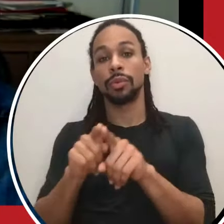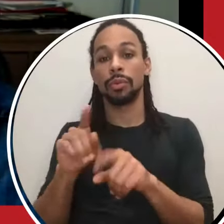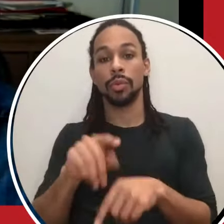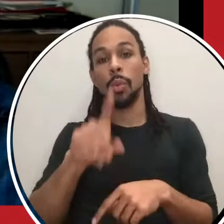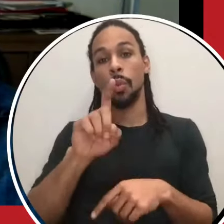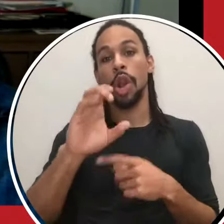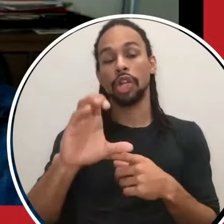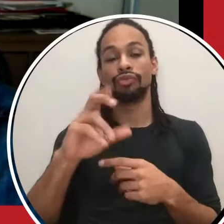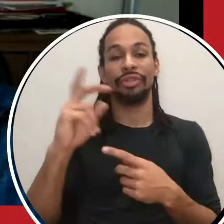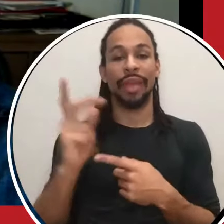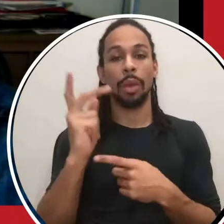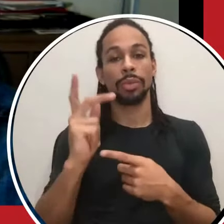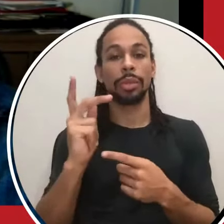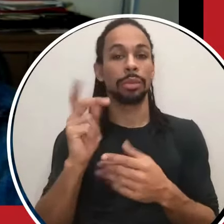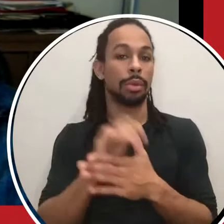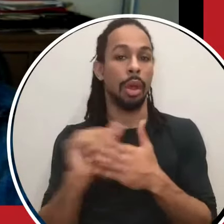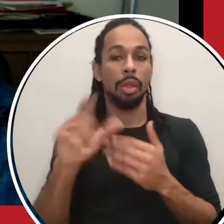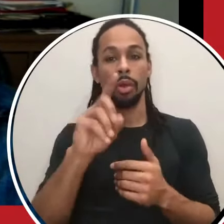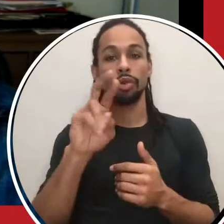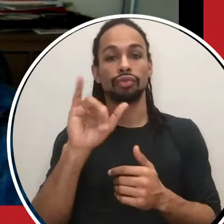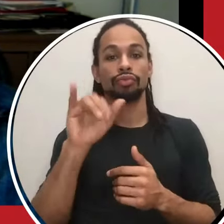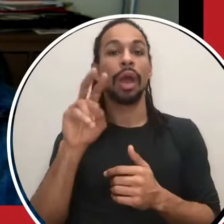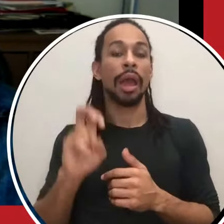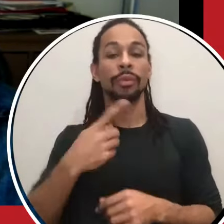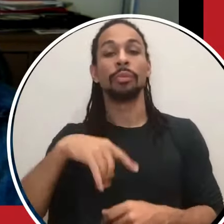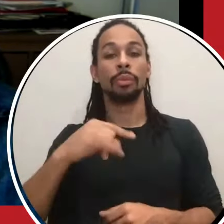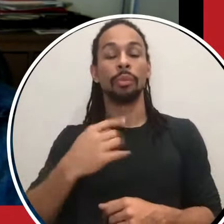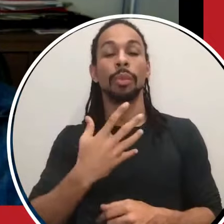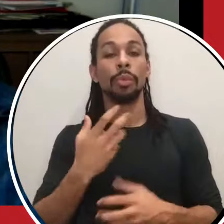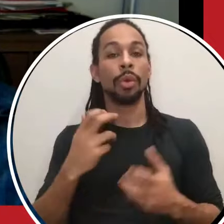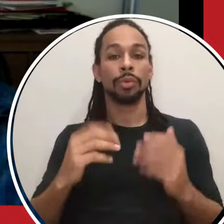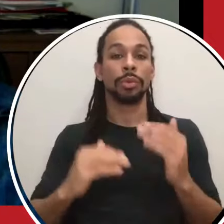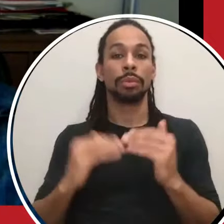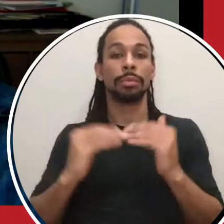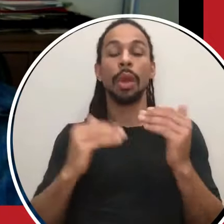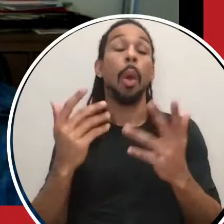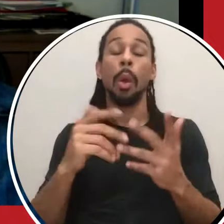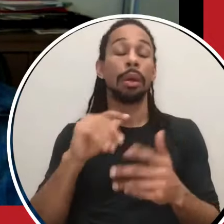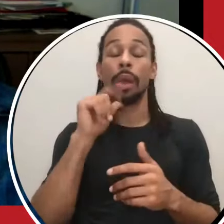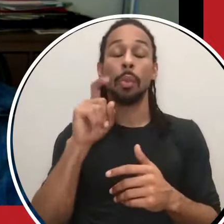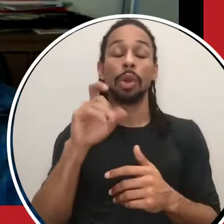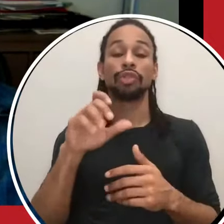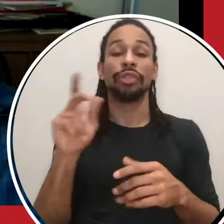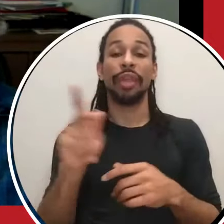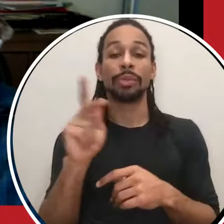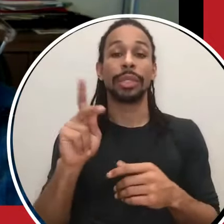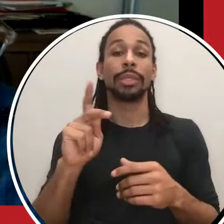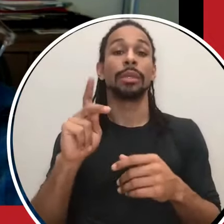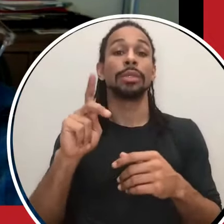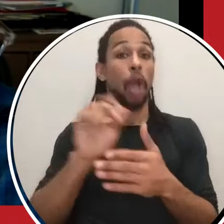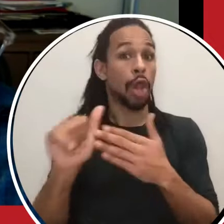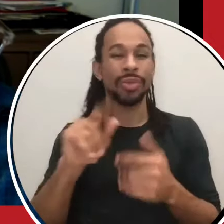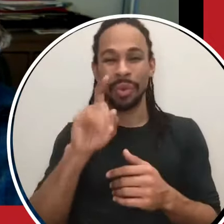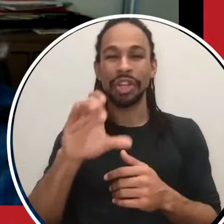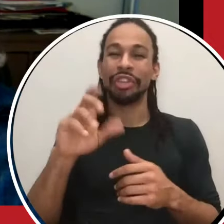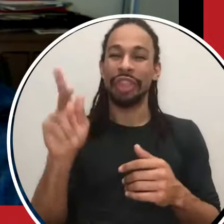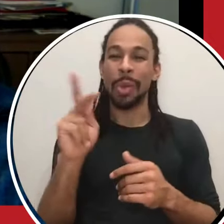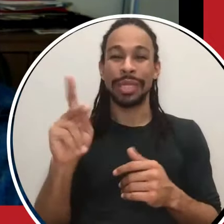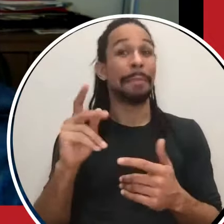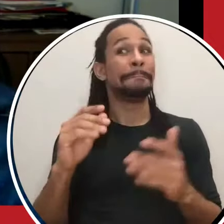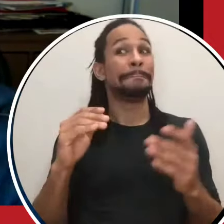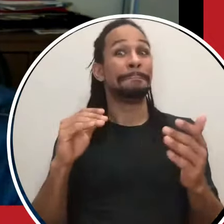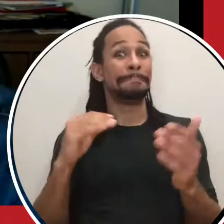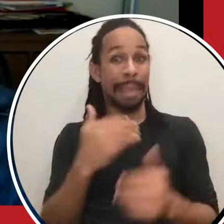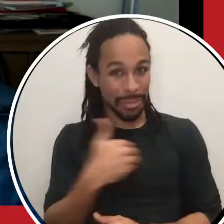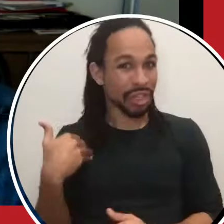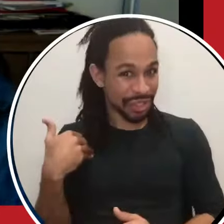drive. Is basically we want to build up to 100,000 members for DSA. Through the course of the